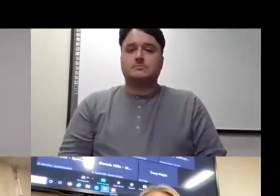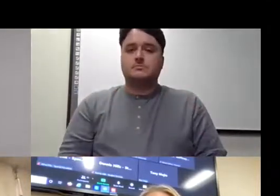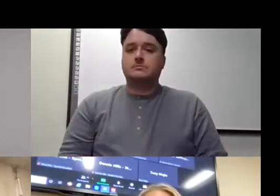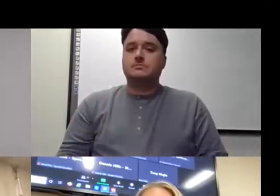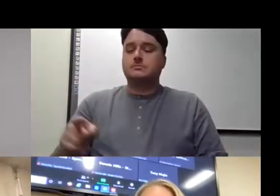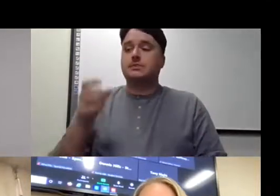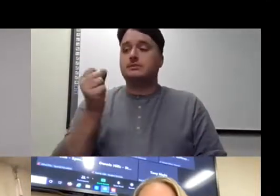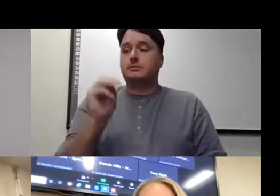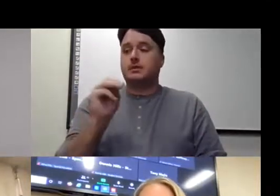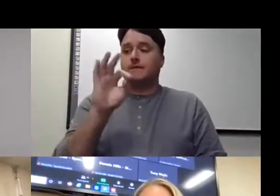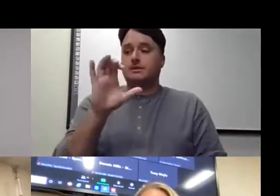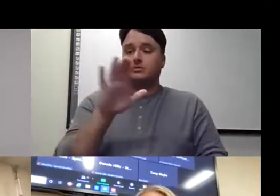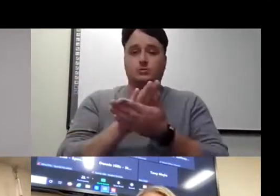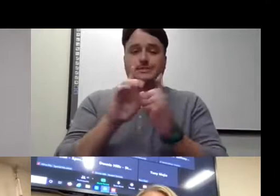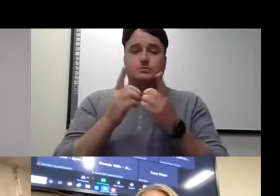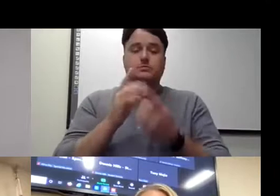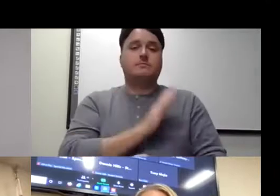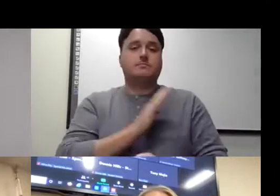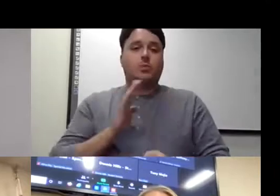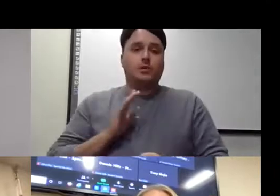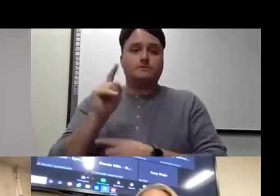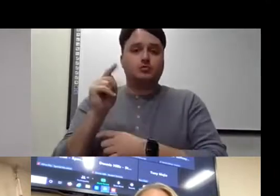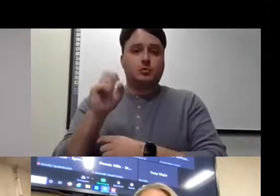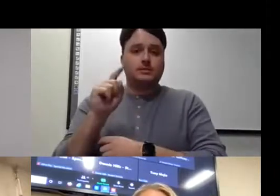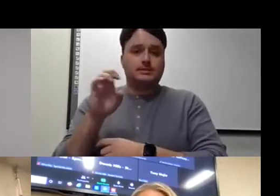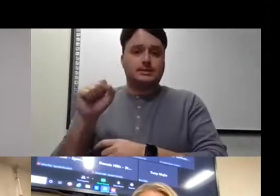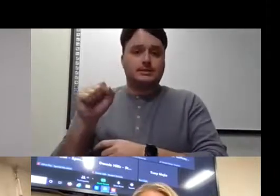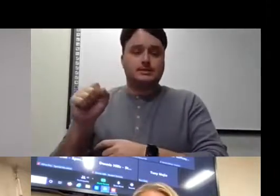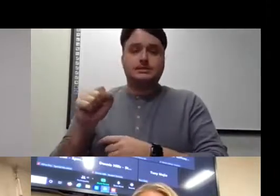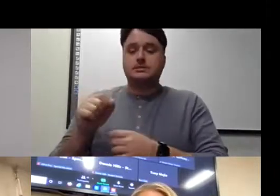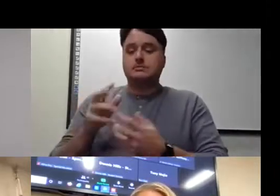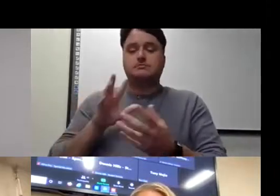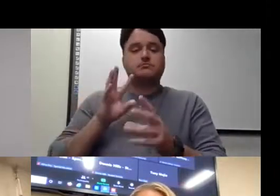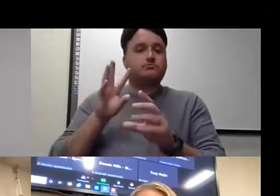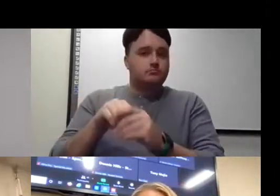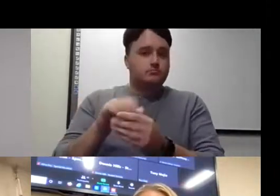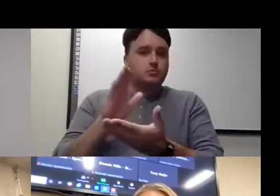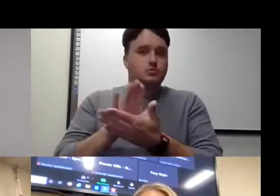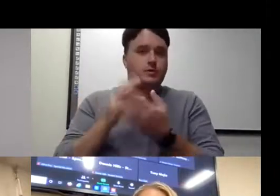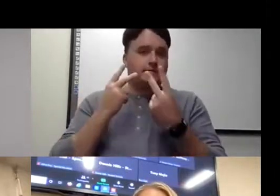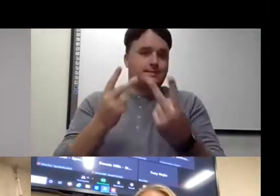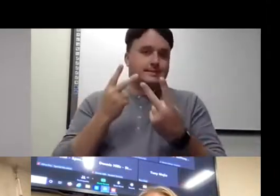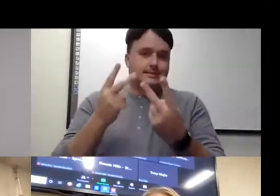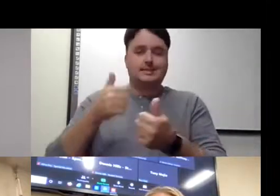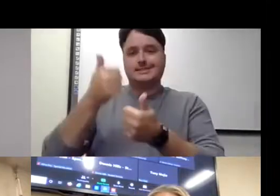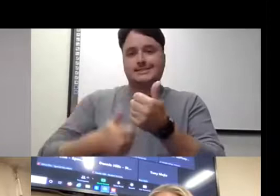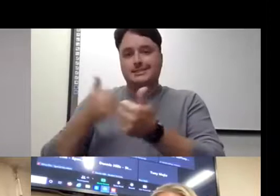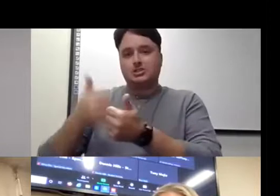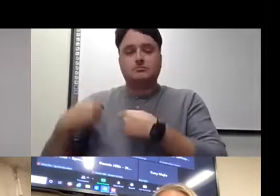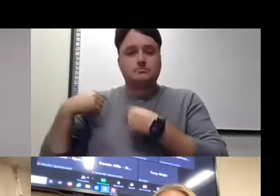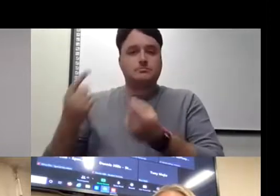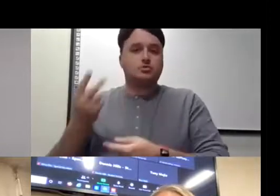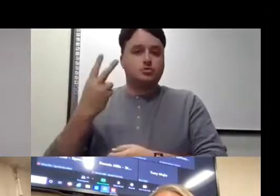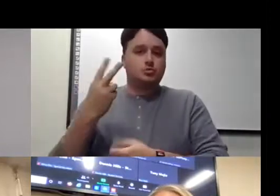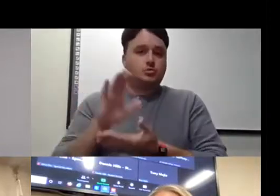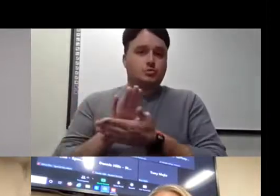Mateo Foster City School District Board of Trustees has engaged in school visitations each of the last 2 school years